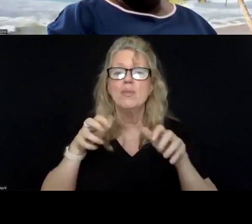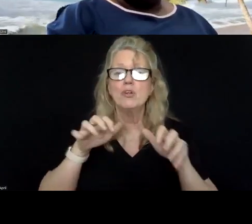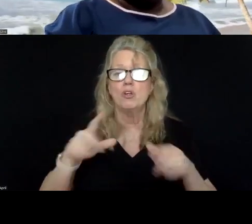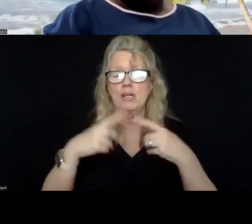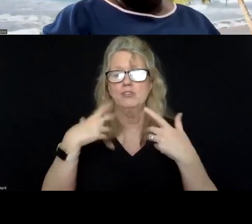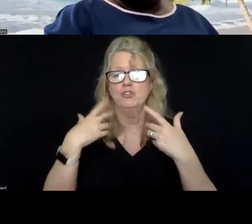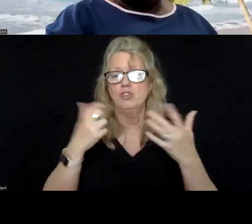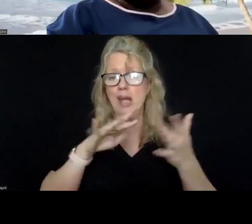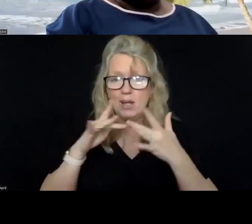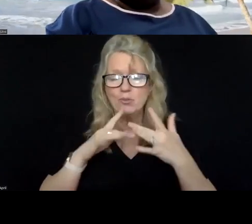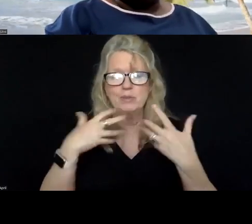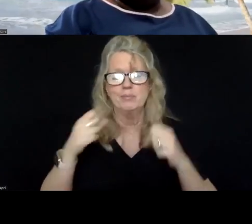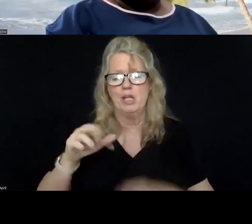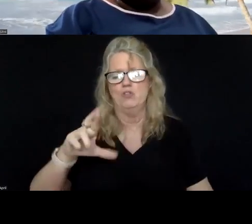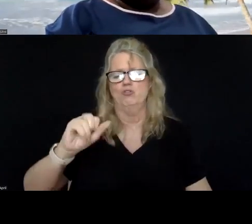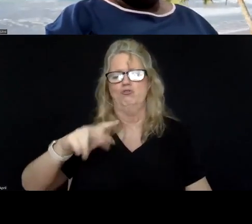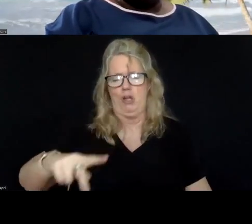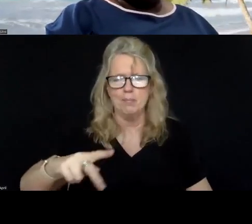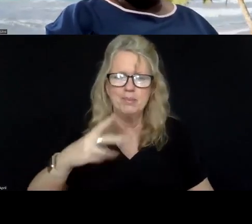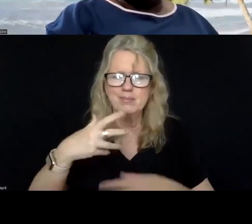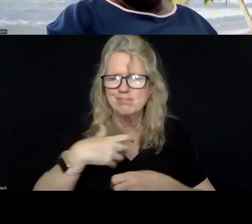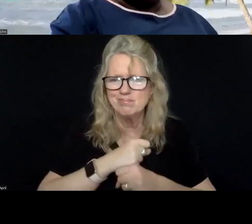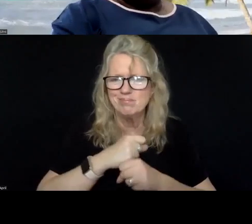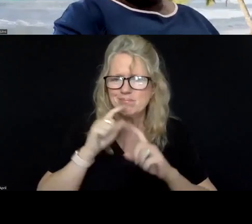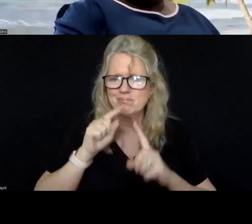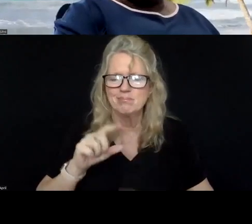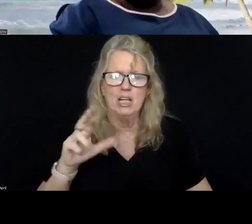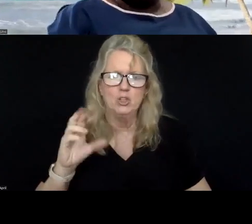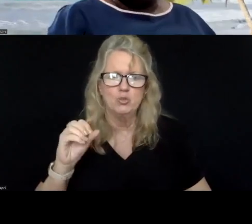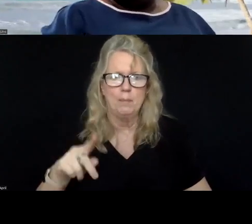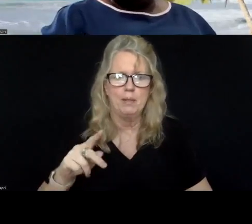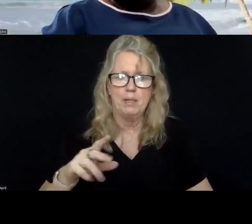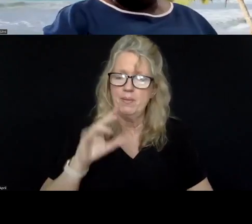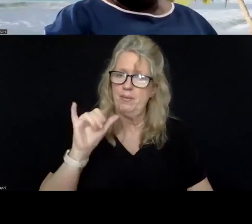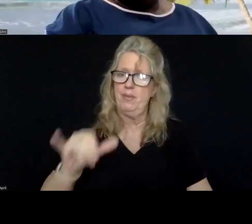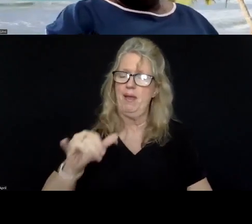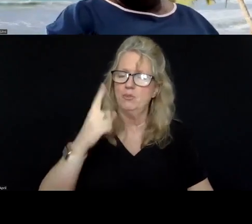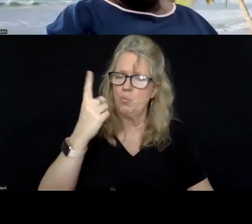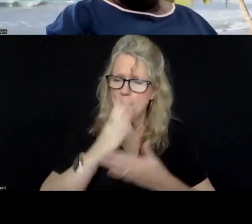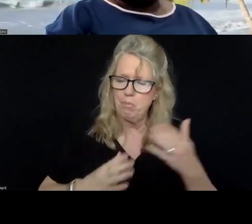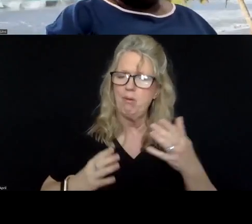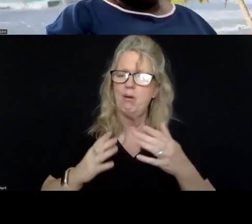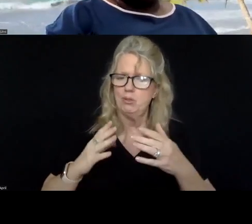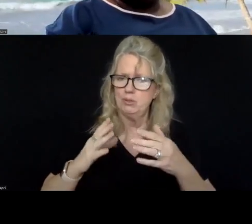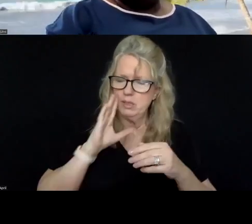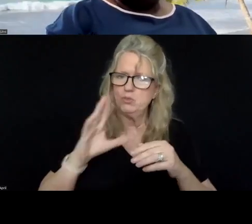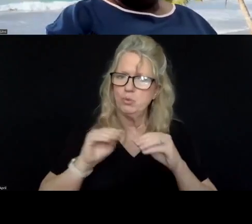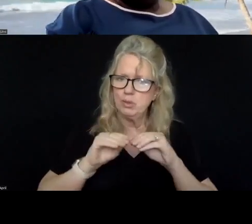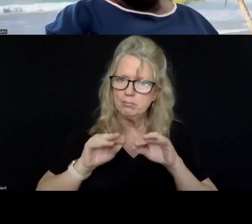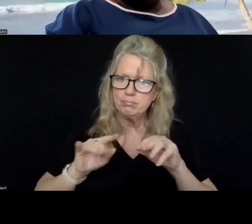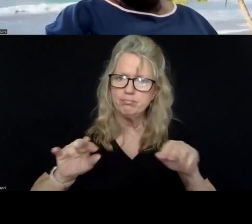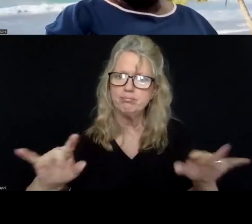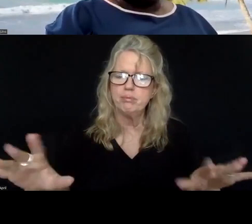Program, CROP, as we like to call it, is one of the moving pieces in the state of